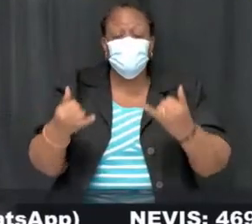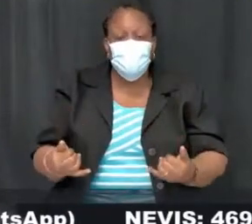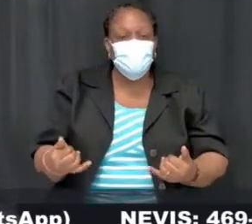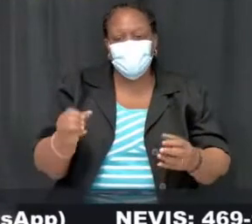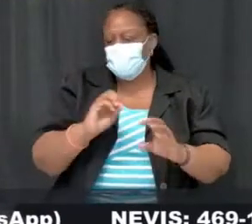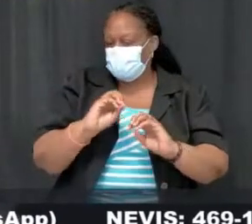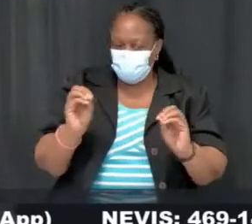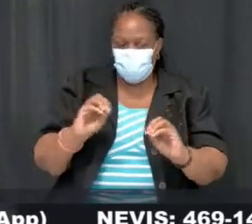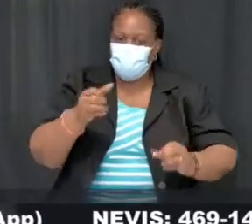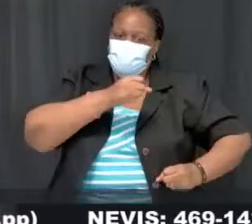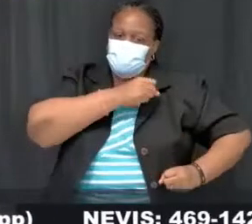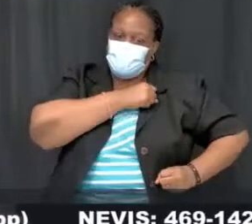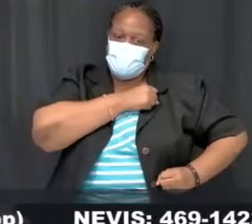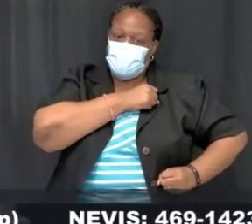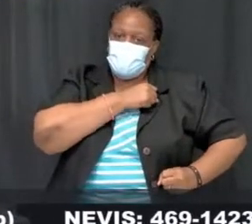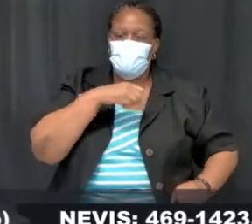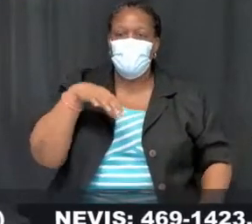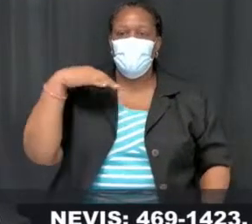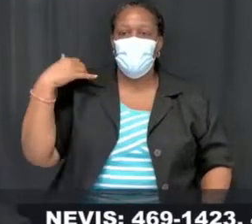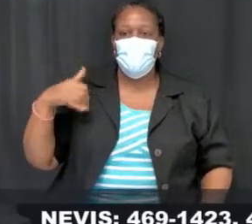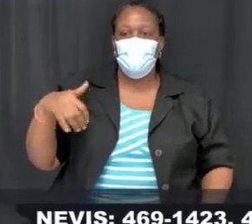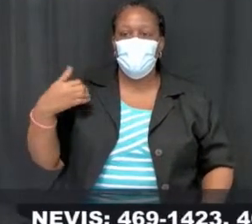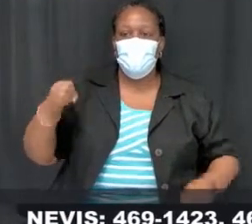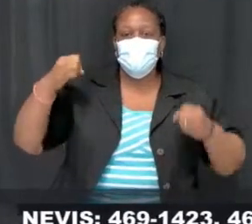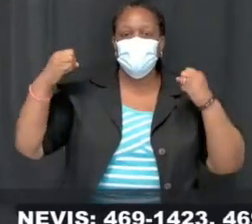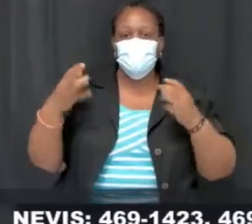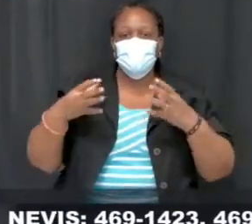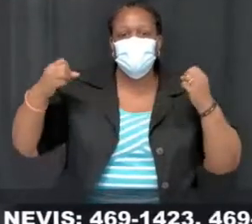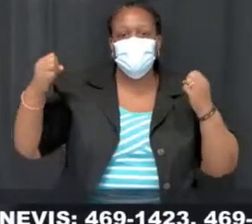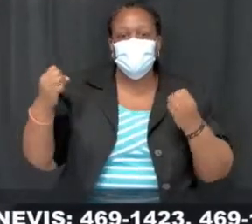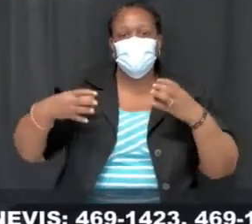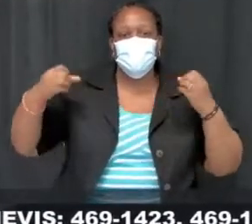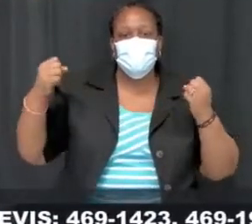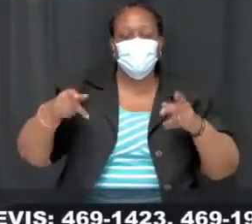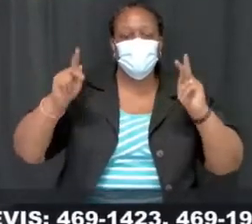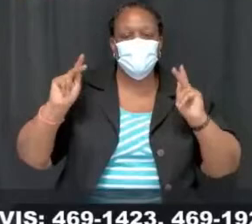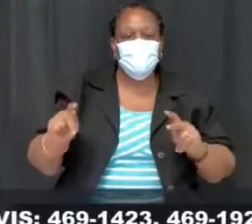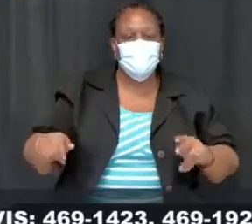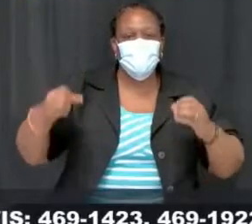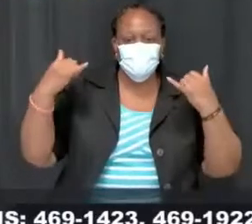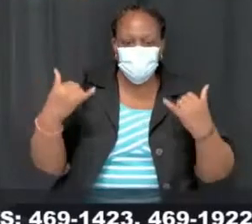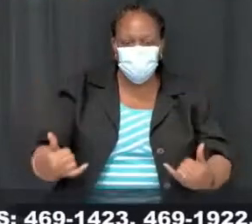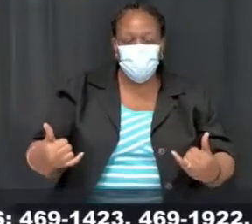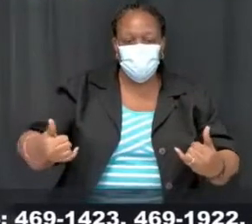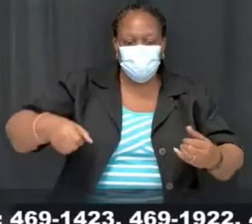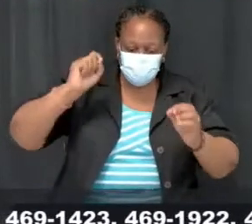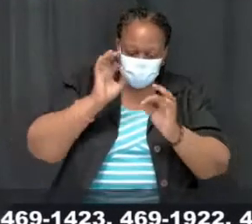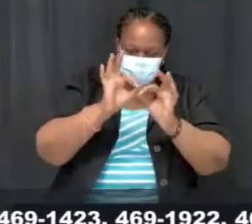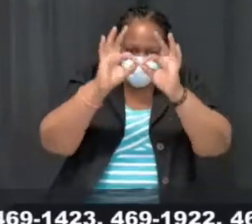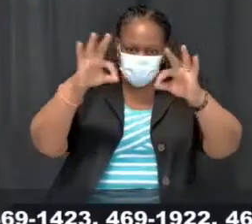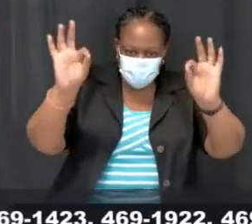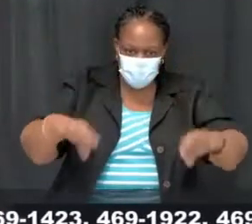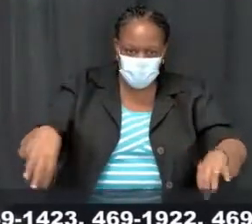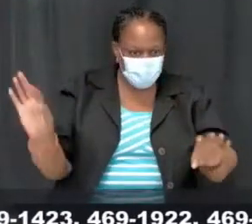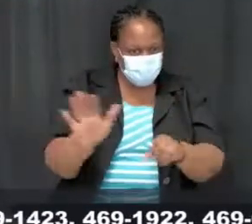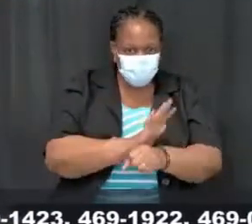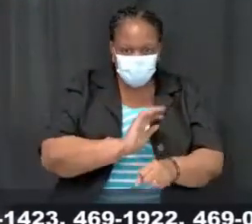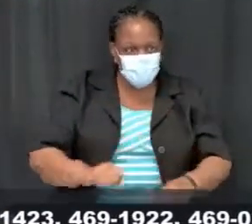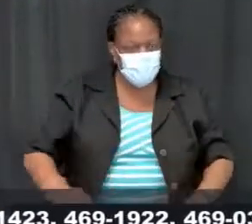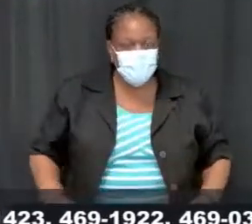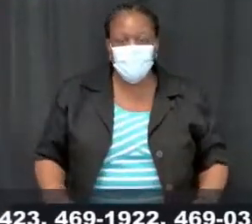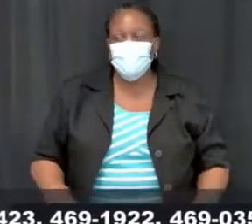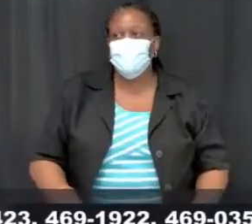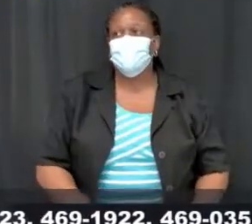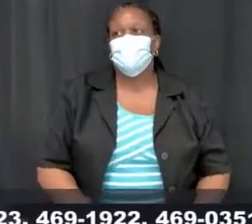give yourself sufficient time to receive an adequate response so that you can plan appropriately. We have receiving